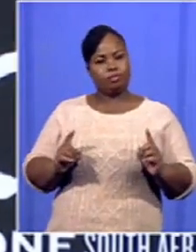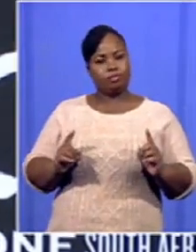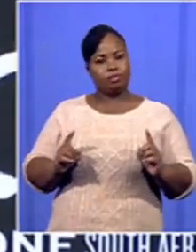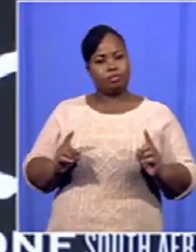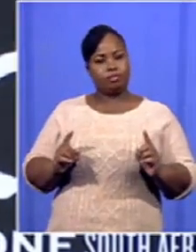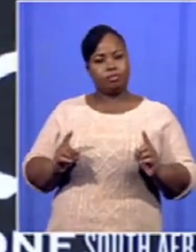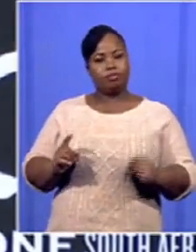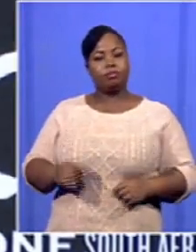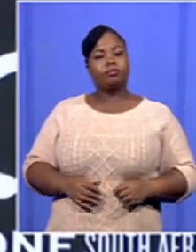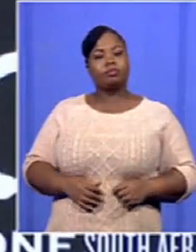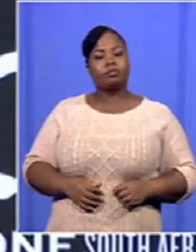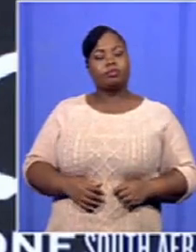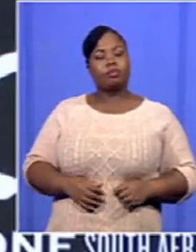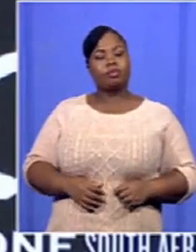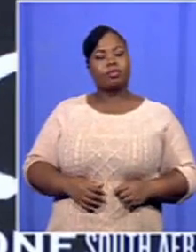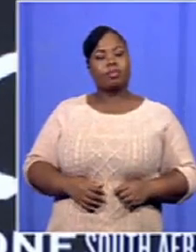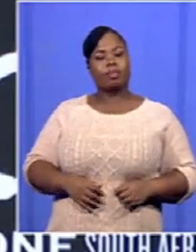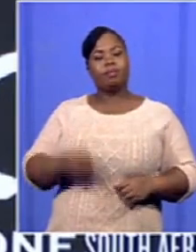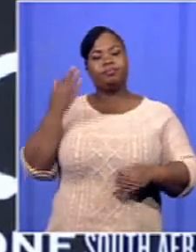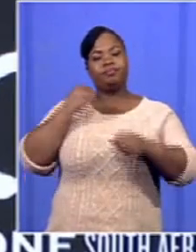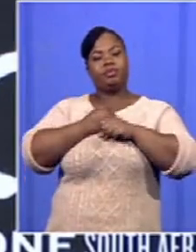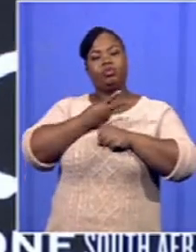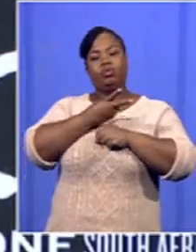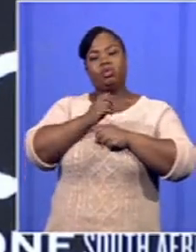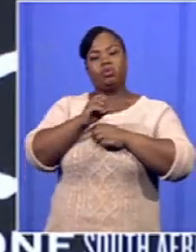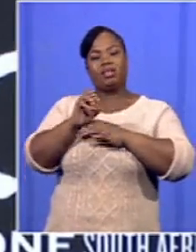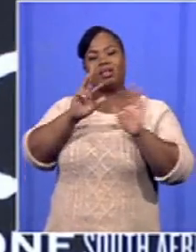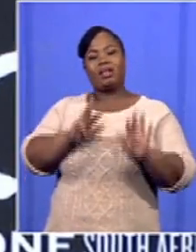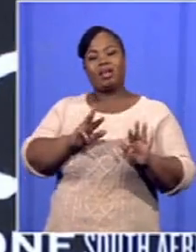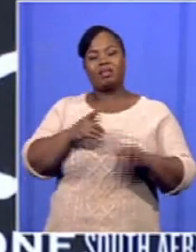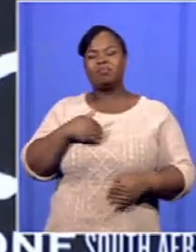When I left in 2009 or no more,